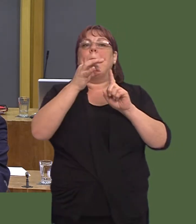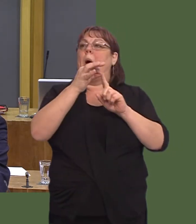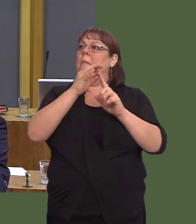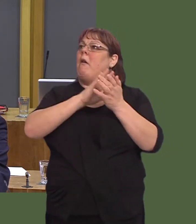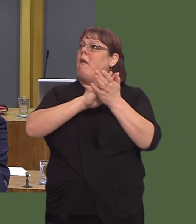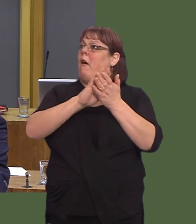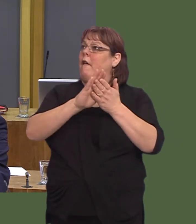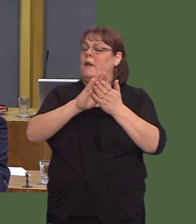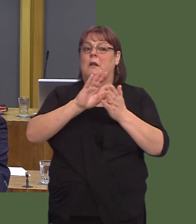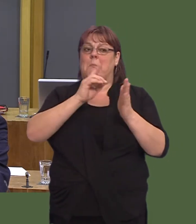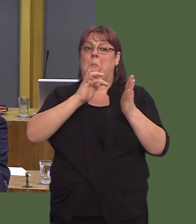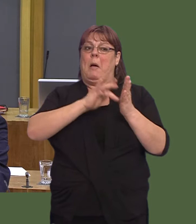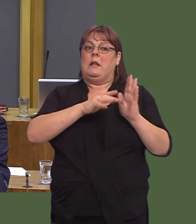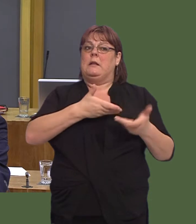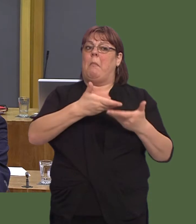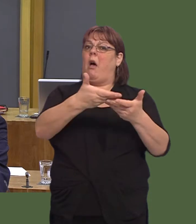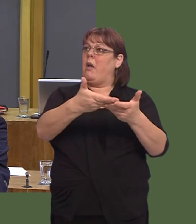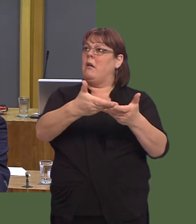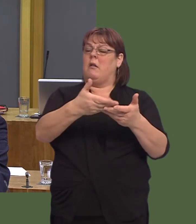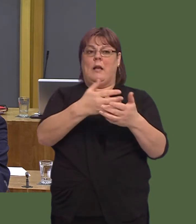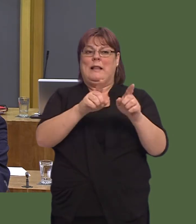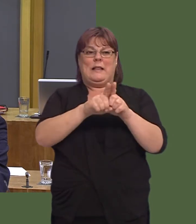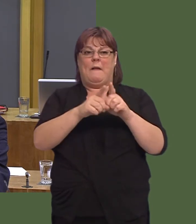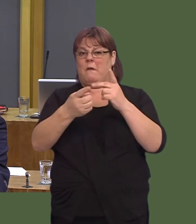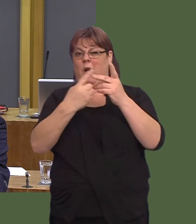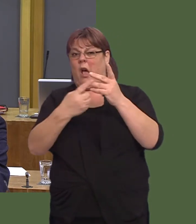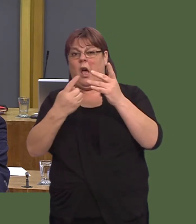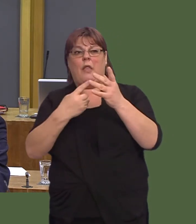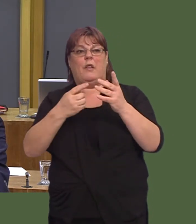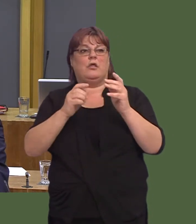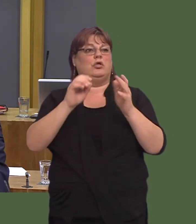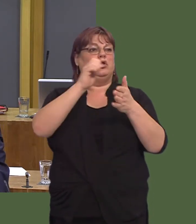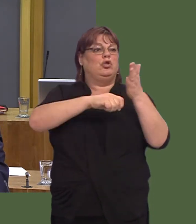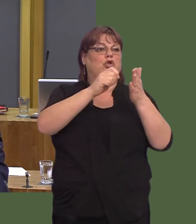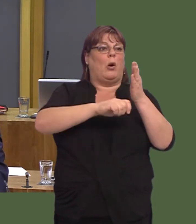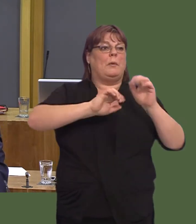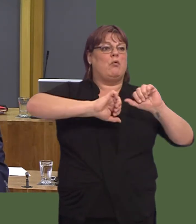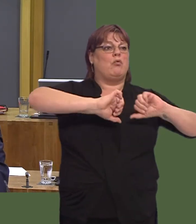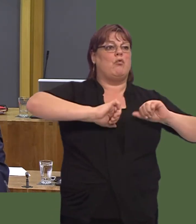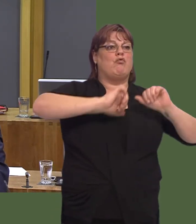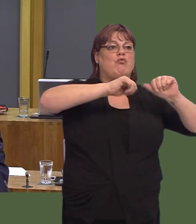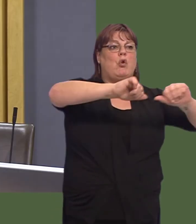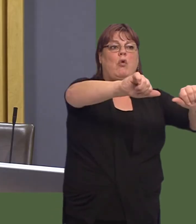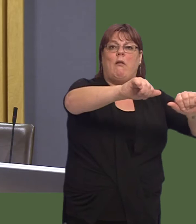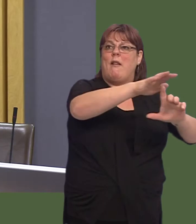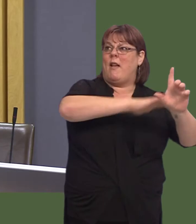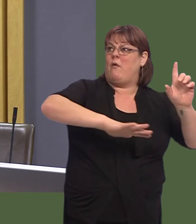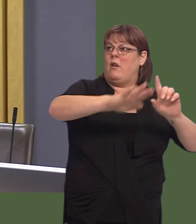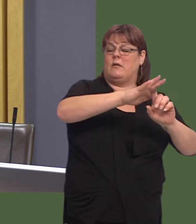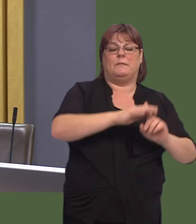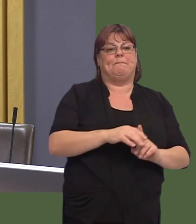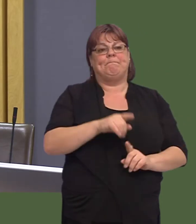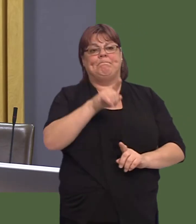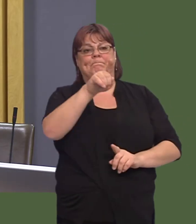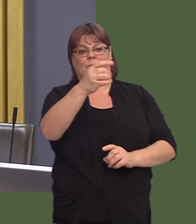main supplier, and it is the case for hundreds of convenience stores in rural areas. And I was informed by the